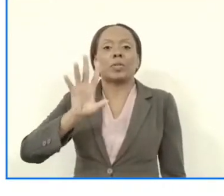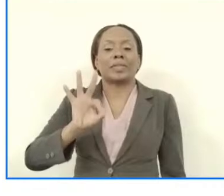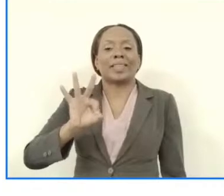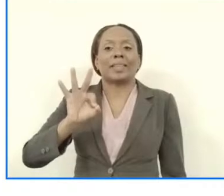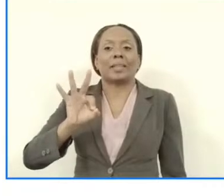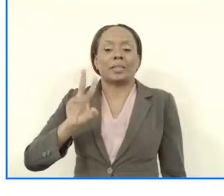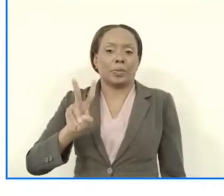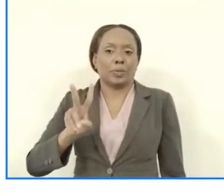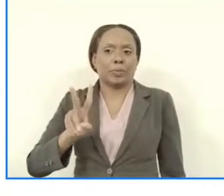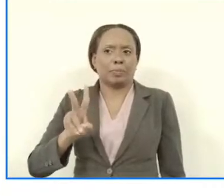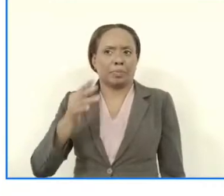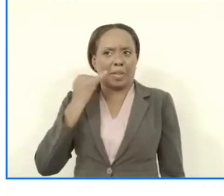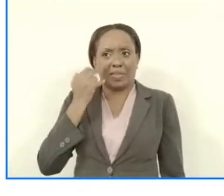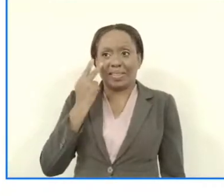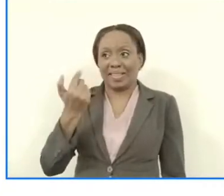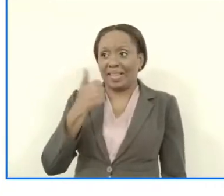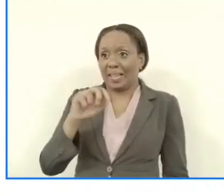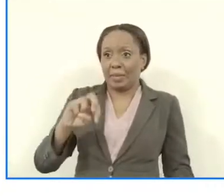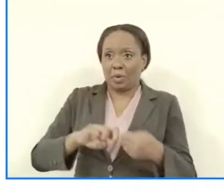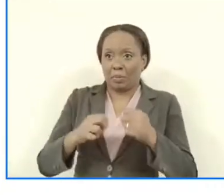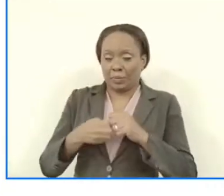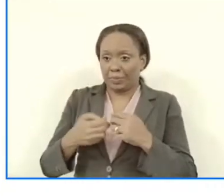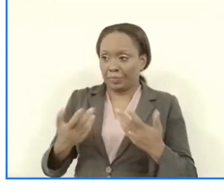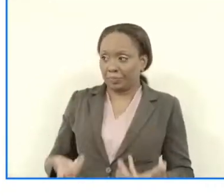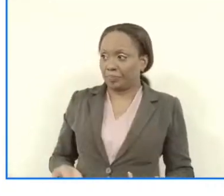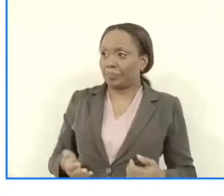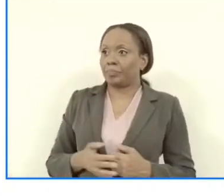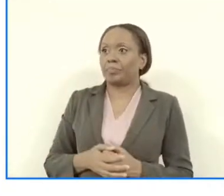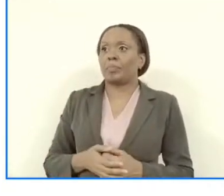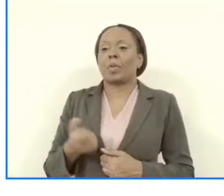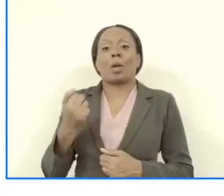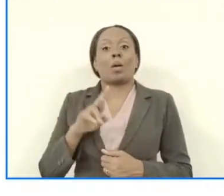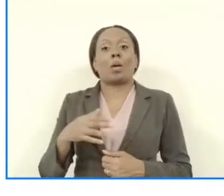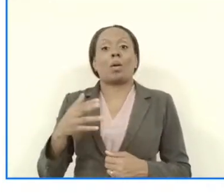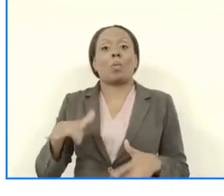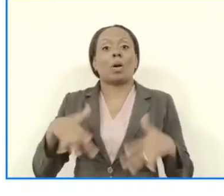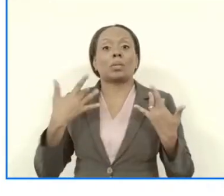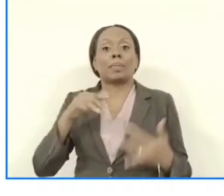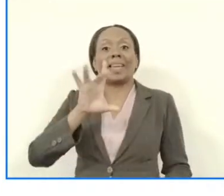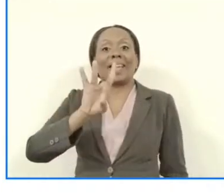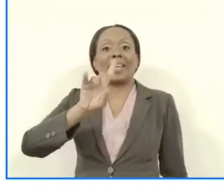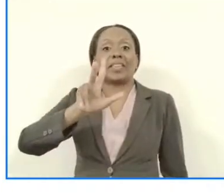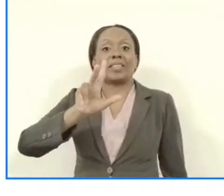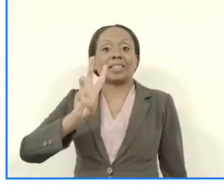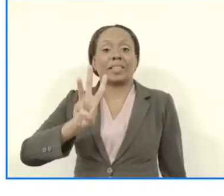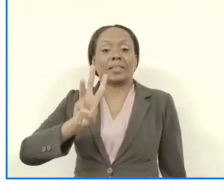434-4292 to report any incidences or bursts. And you can use our WhatsApp number